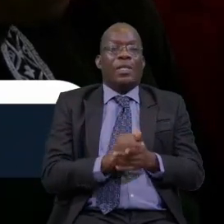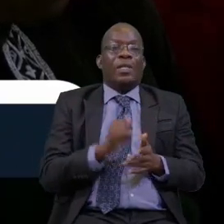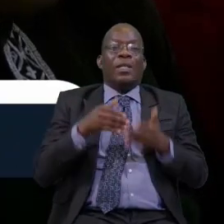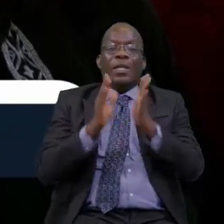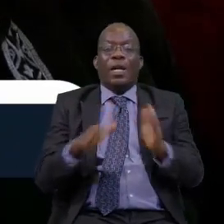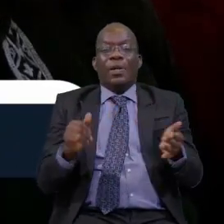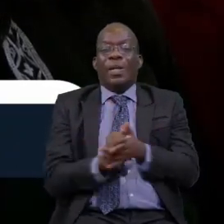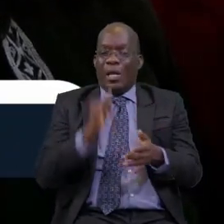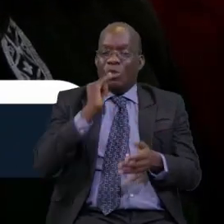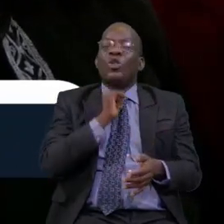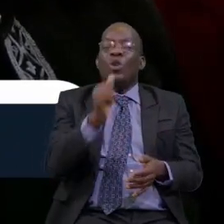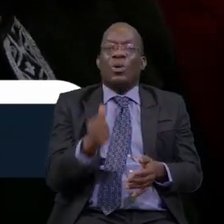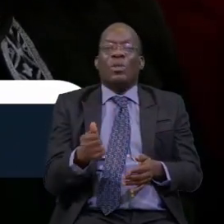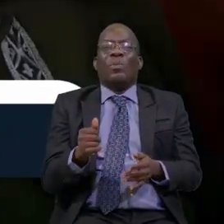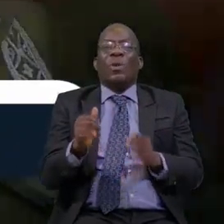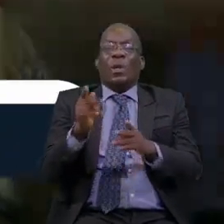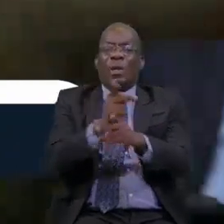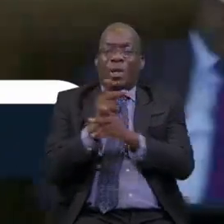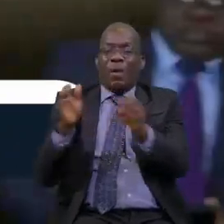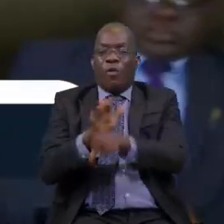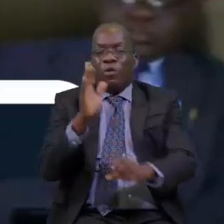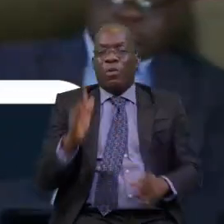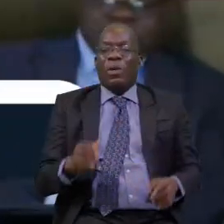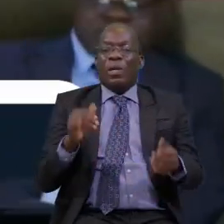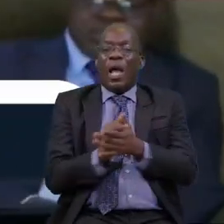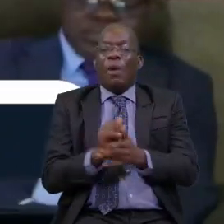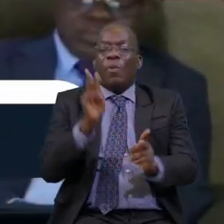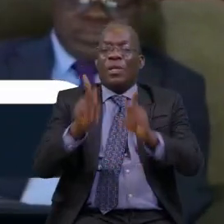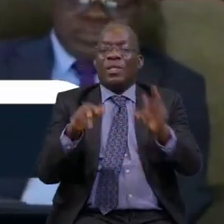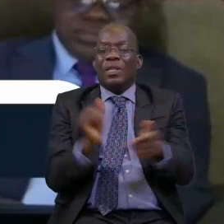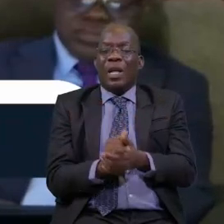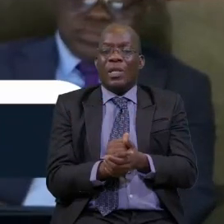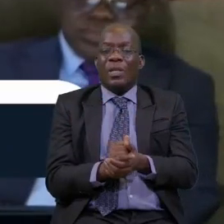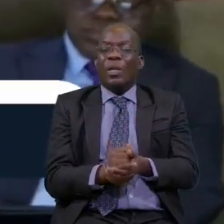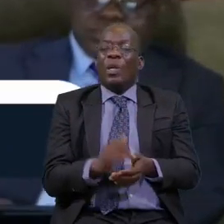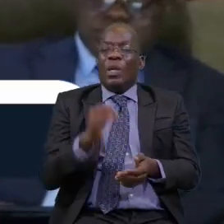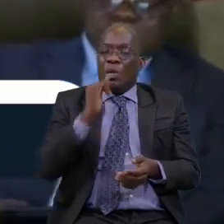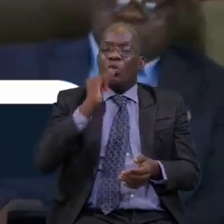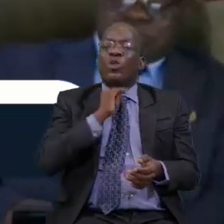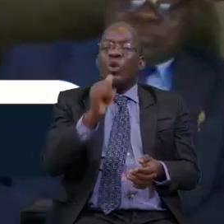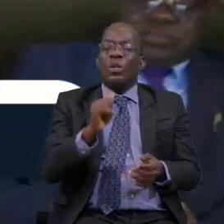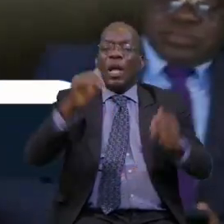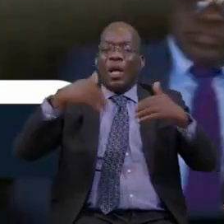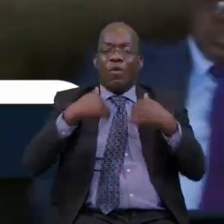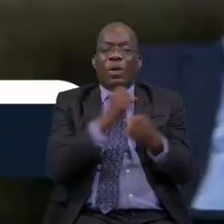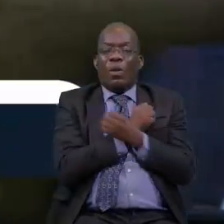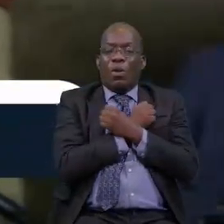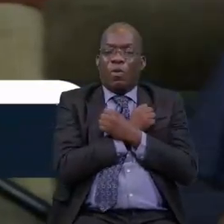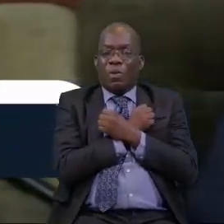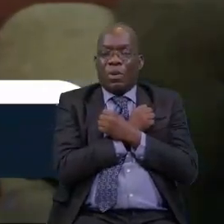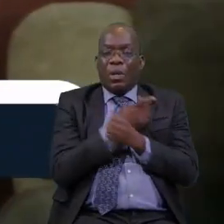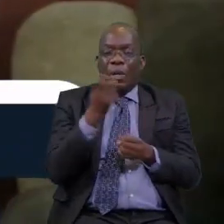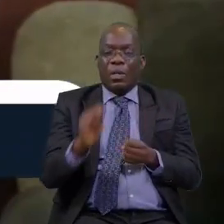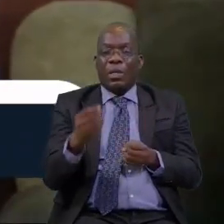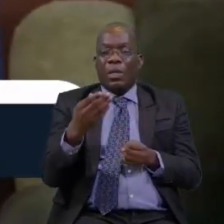nonchalant leader, if you are, a person that, does not even have any passion, the difficulties,